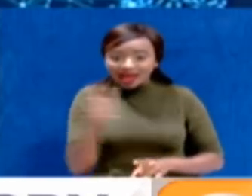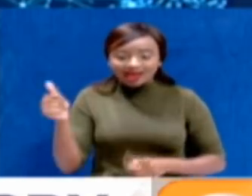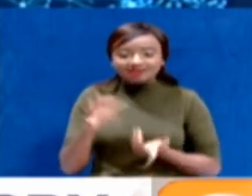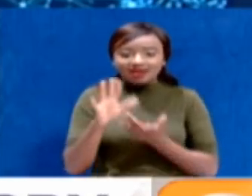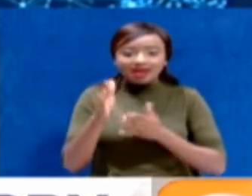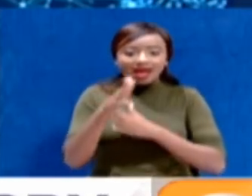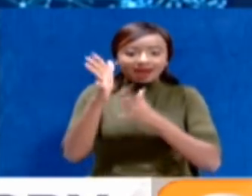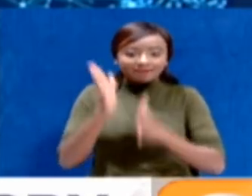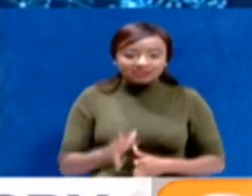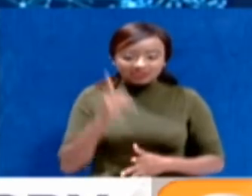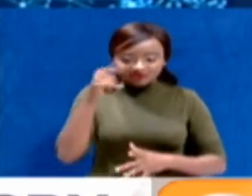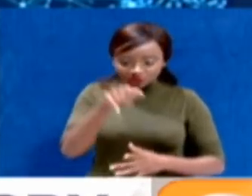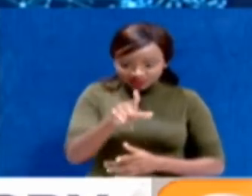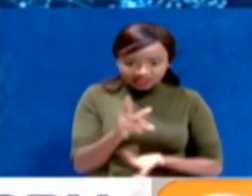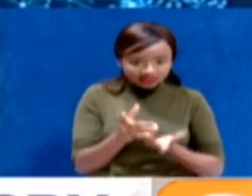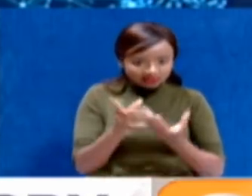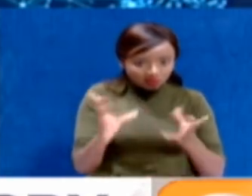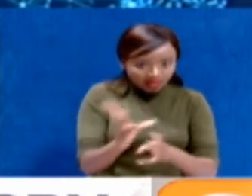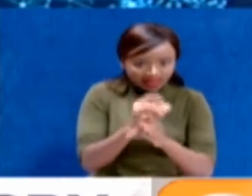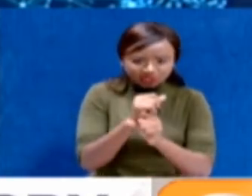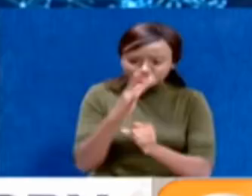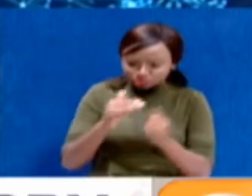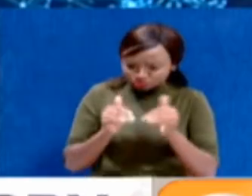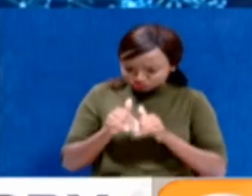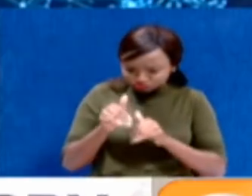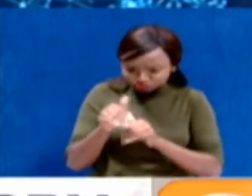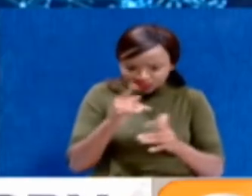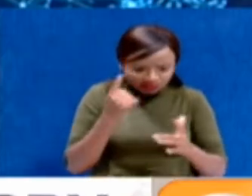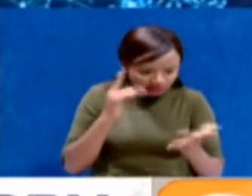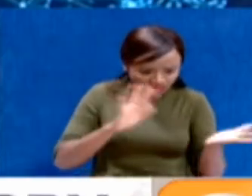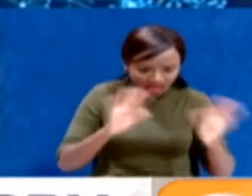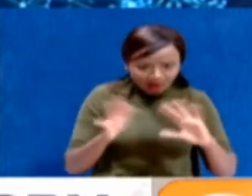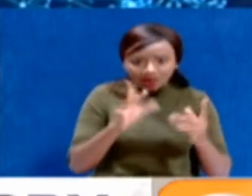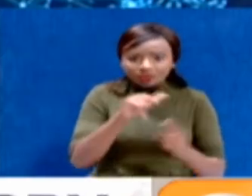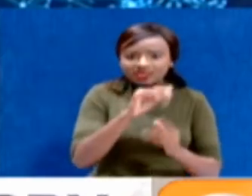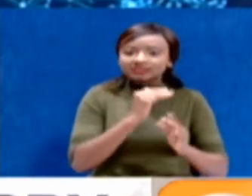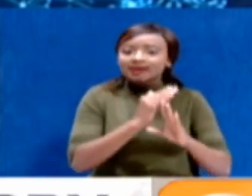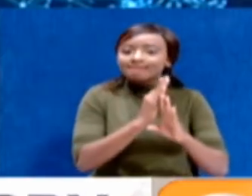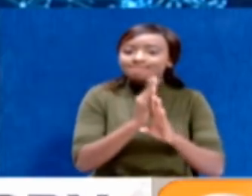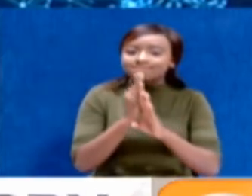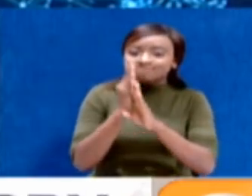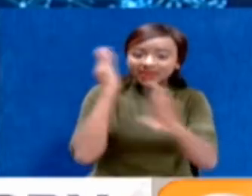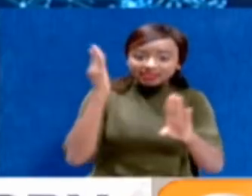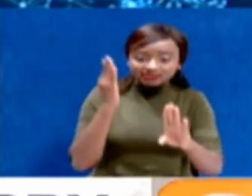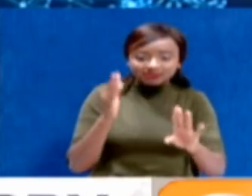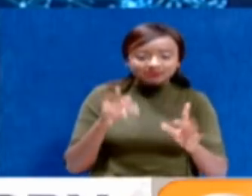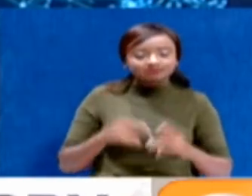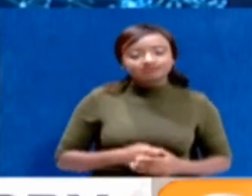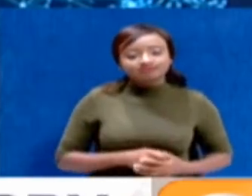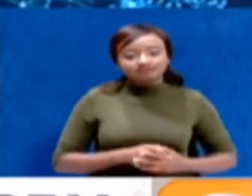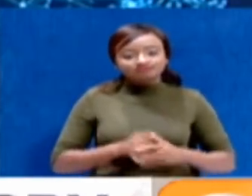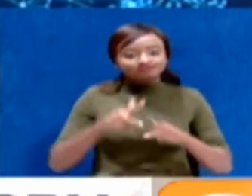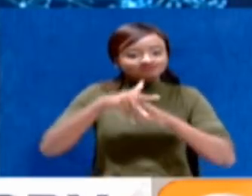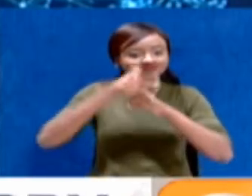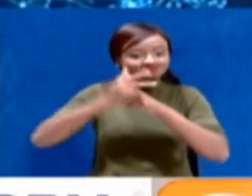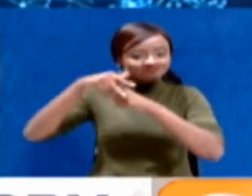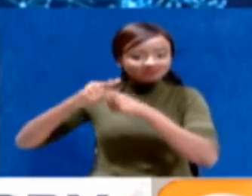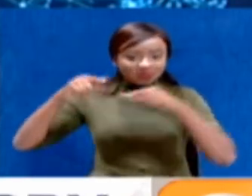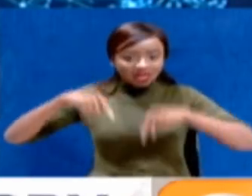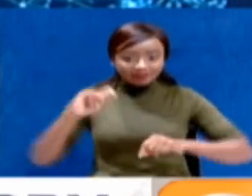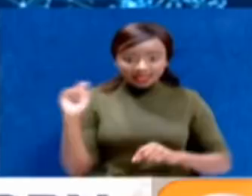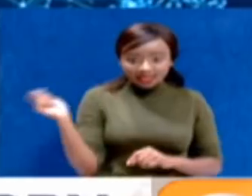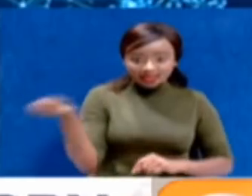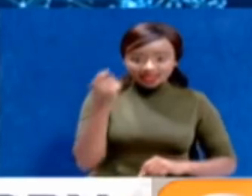is an ambassador for the charity, has been following the progress of the special bus being constructed right here in Nairobi. Our very